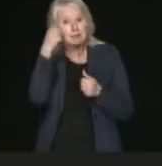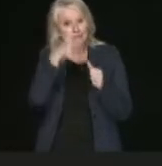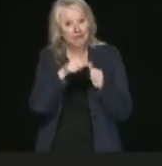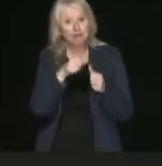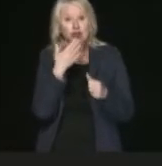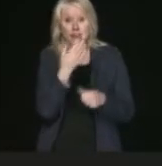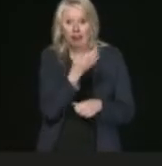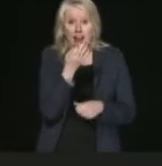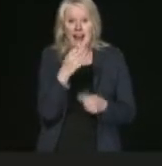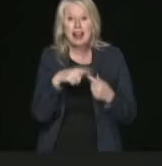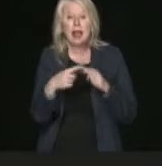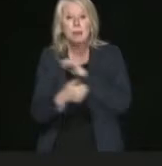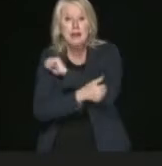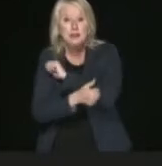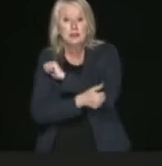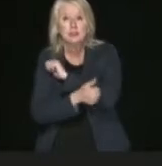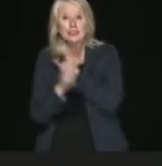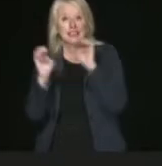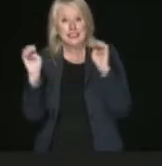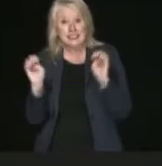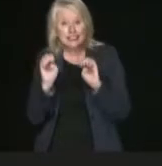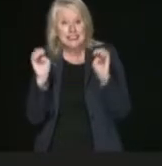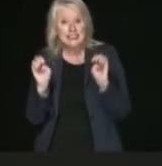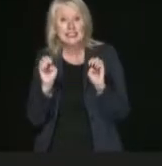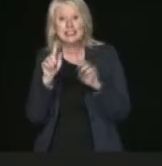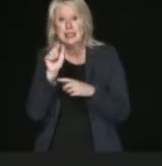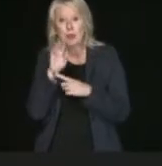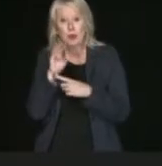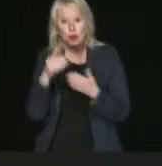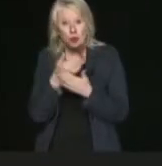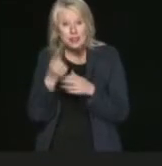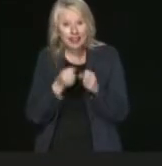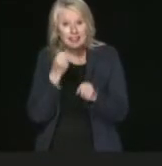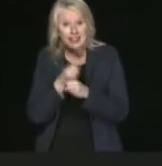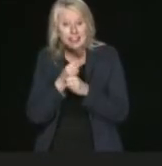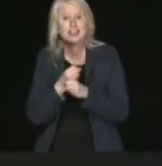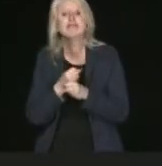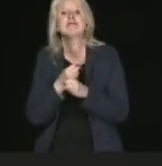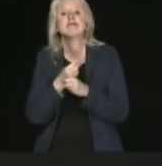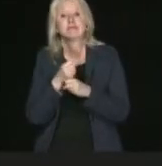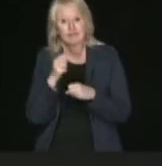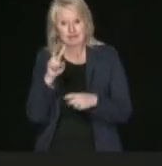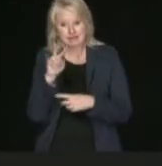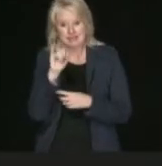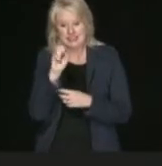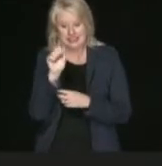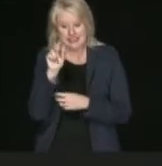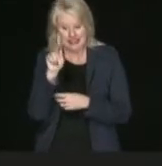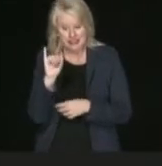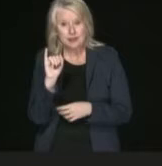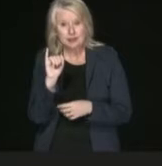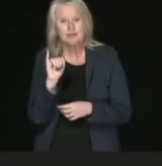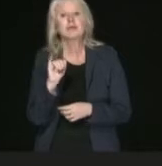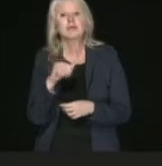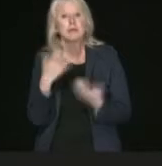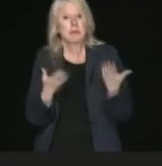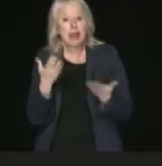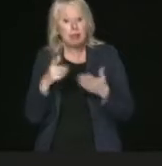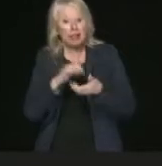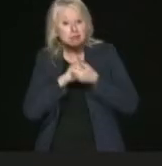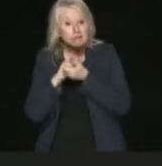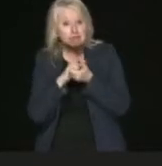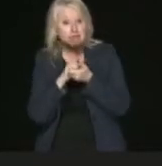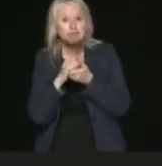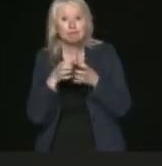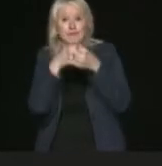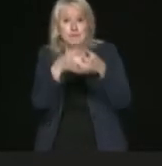Passover, Easter, Tamil New Year, or Vaisakhi, usually this is a time we spend together. You might go to church or to